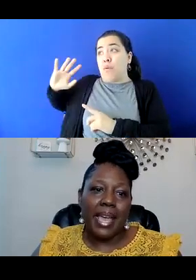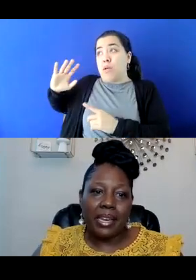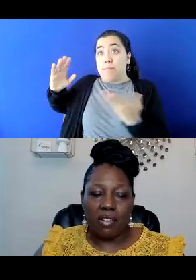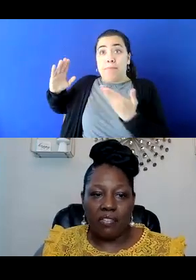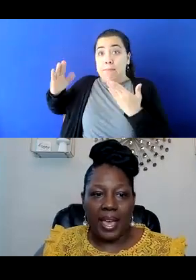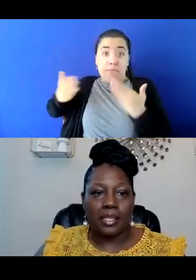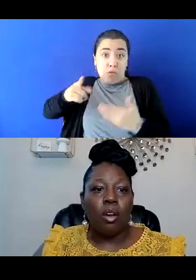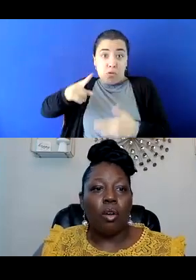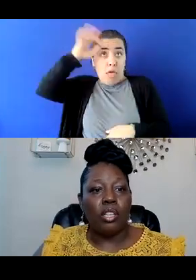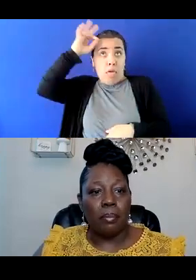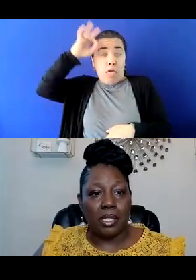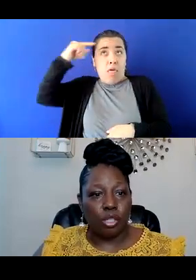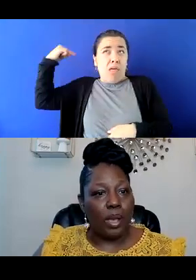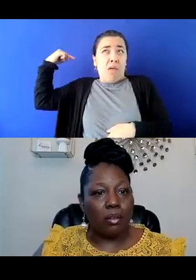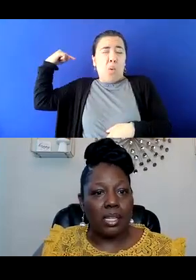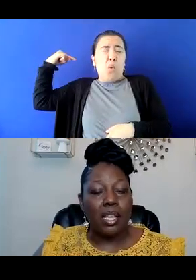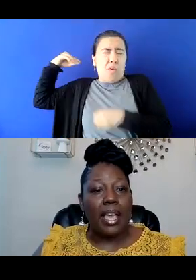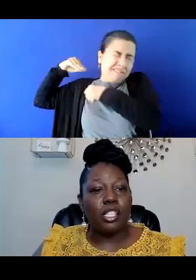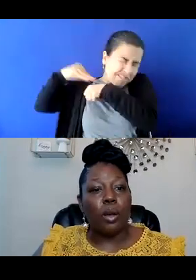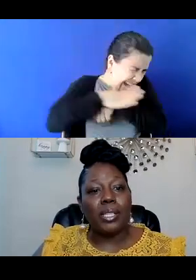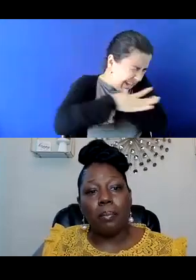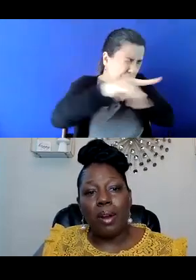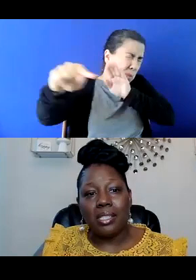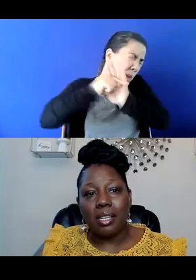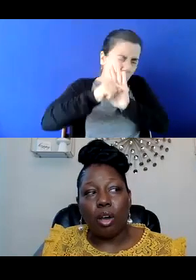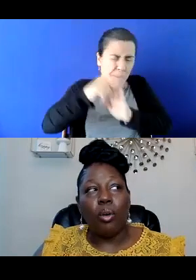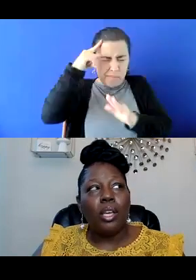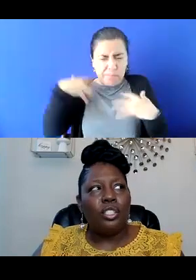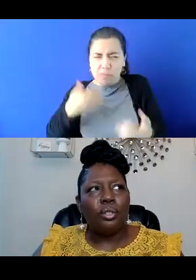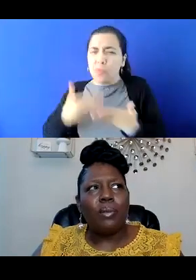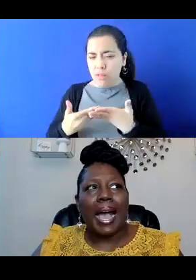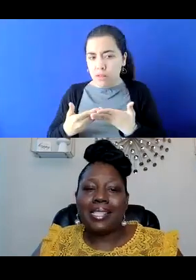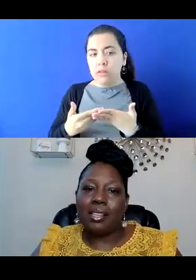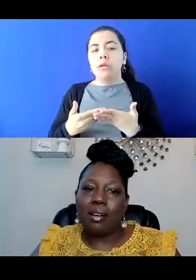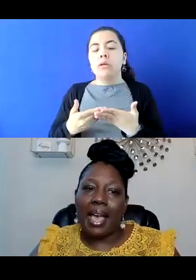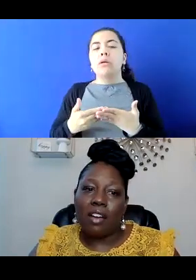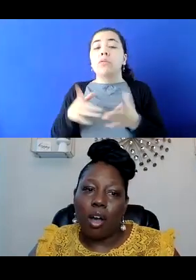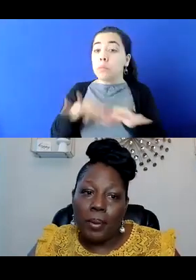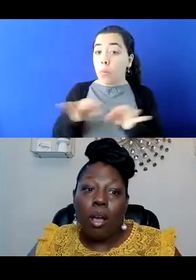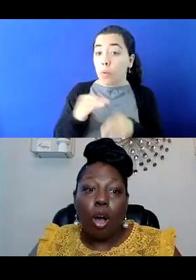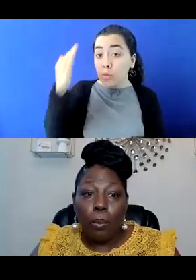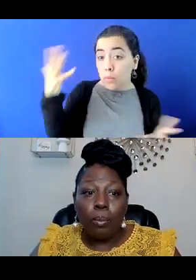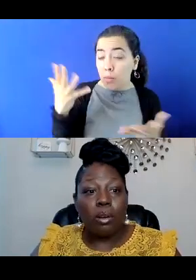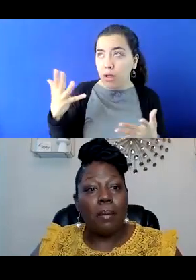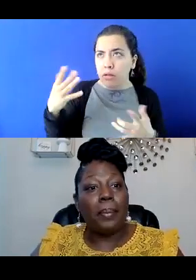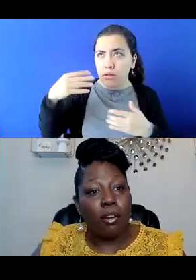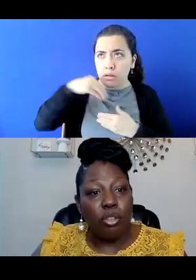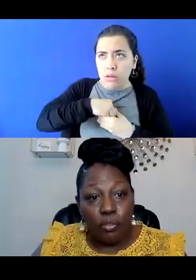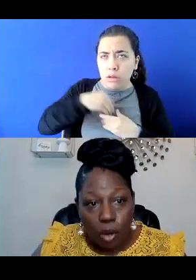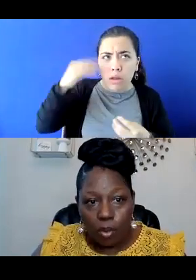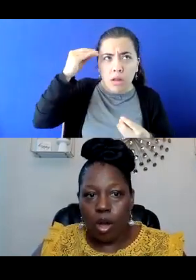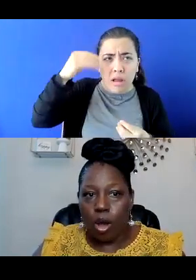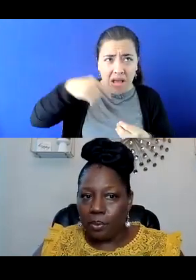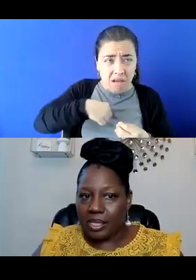very negative effect on your mental wellness. And so it's important to know, do I still have hope? Hope will compel